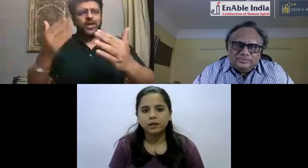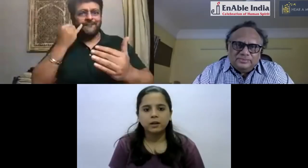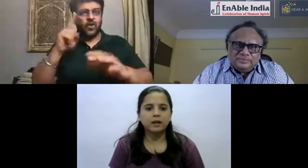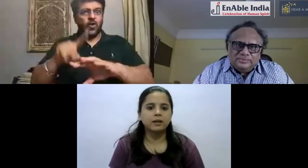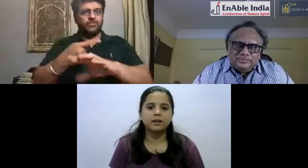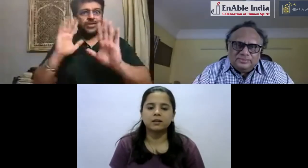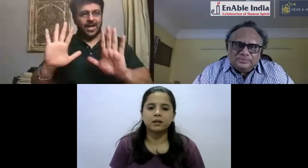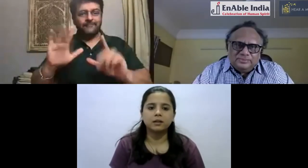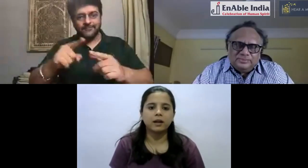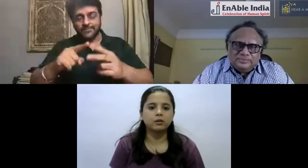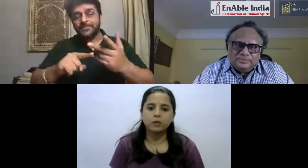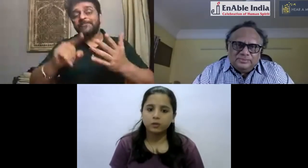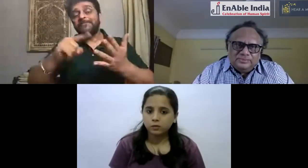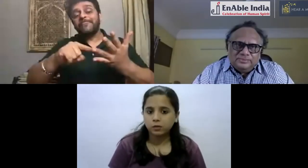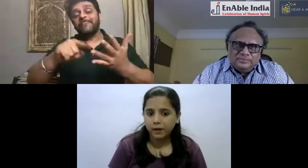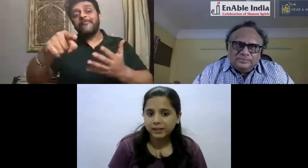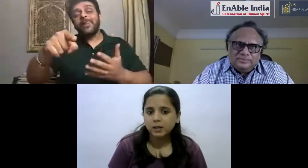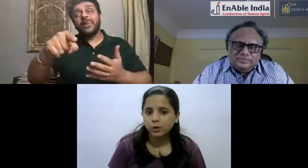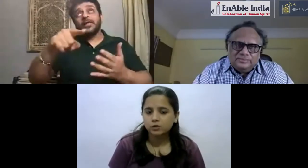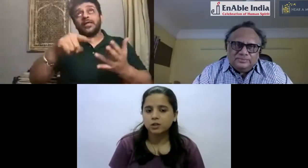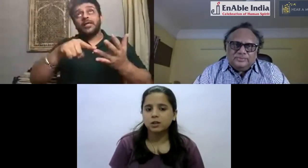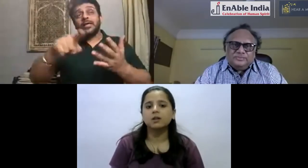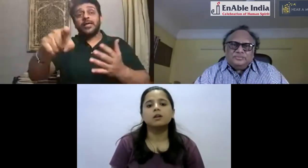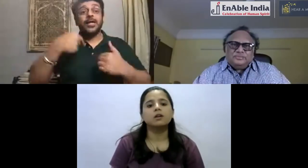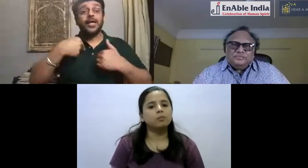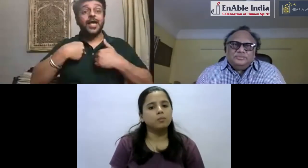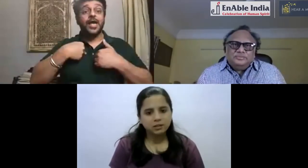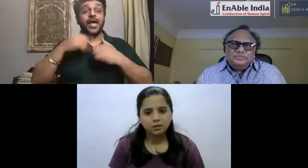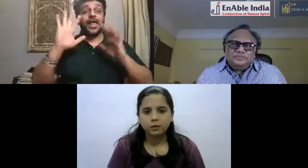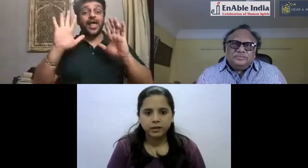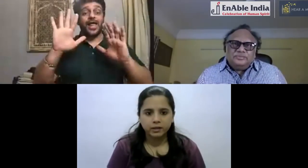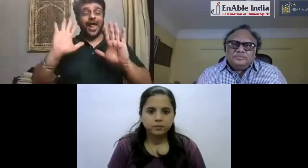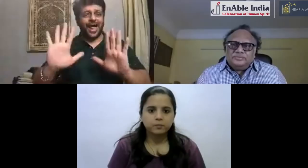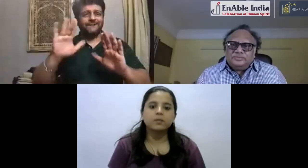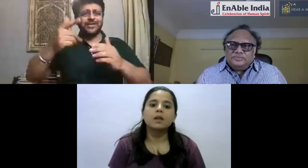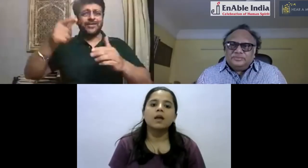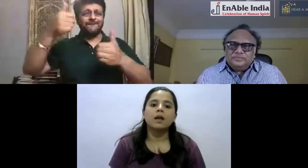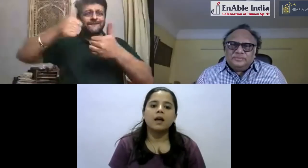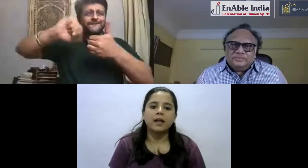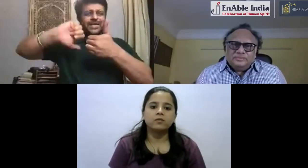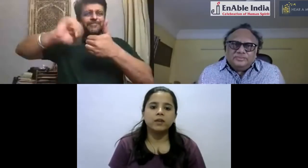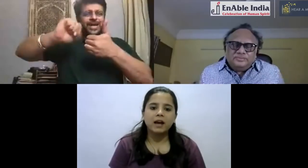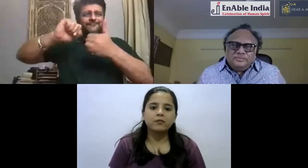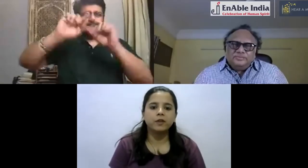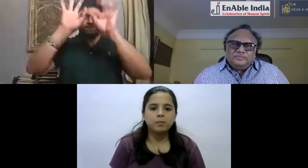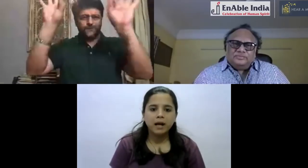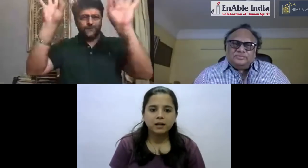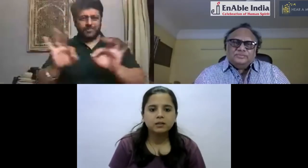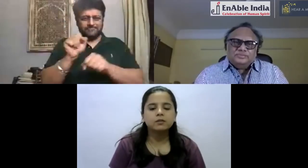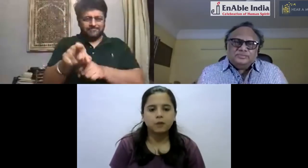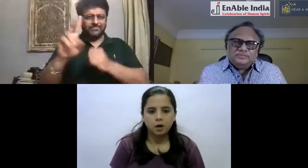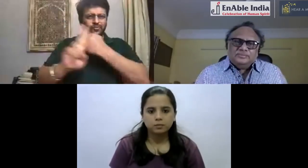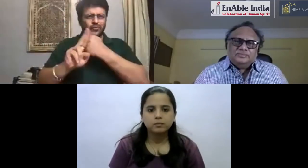it and get it done. And if you find the opportunity, must go for it. And we have